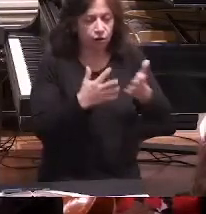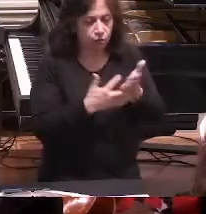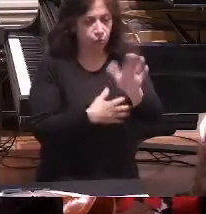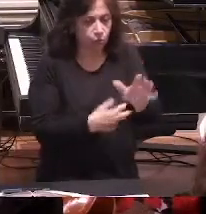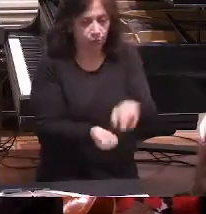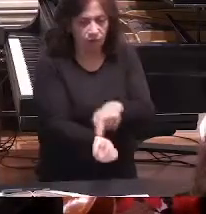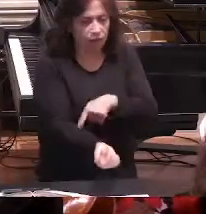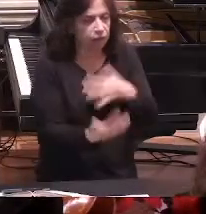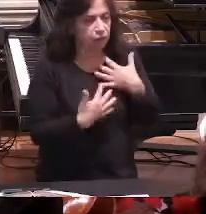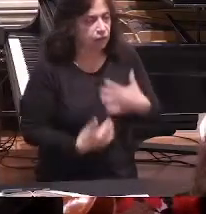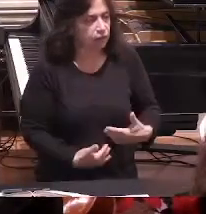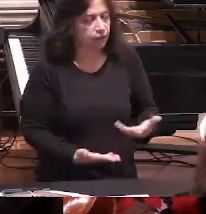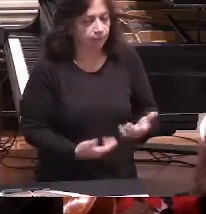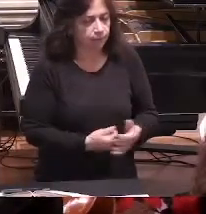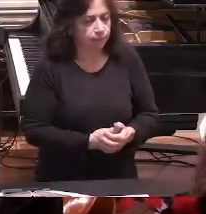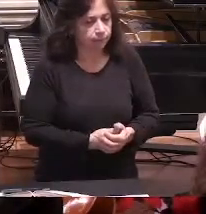veins.